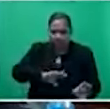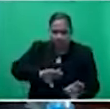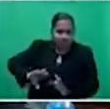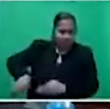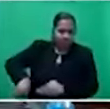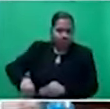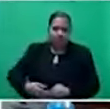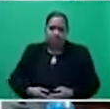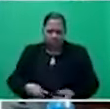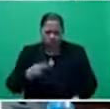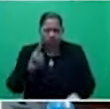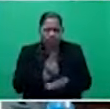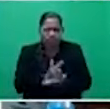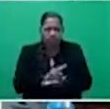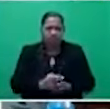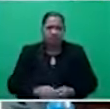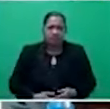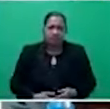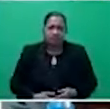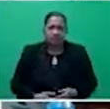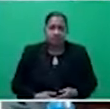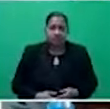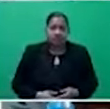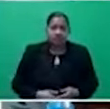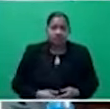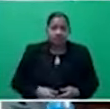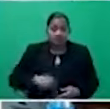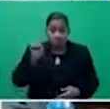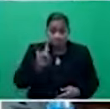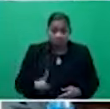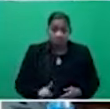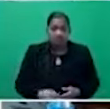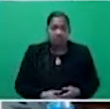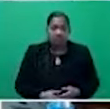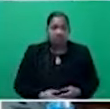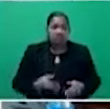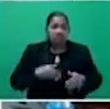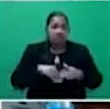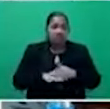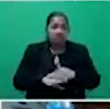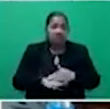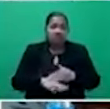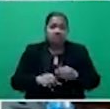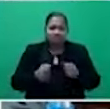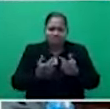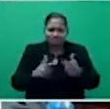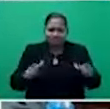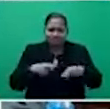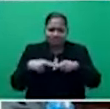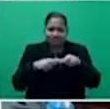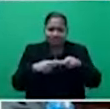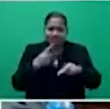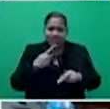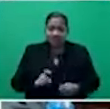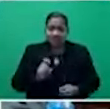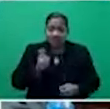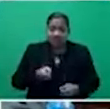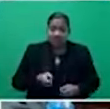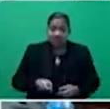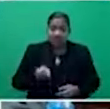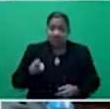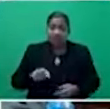sir. Today, till today, in colloquial language in Fiji, if you say to somebody you're a Keidolo, it's a negative